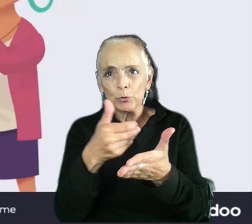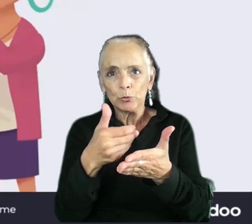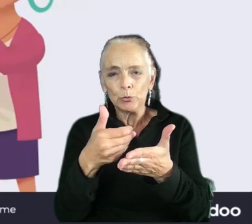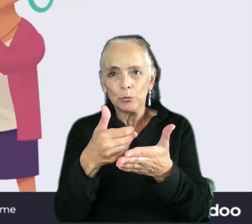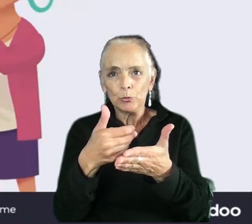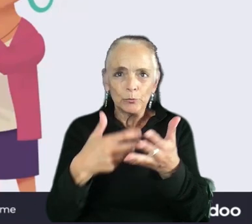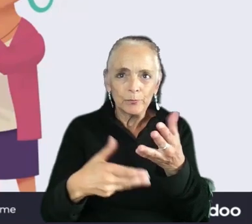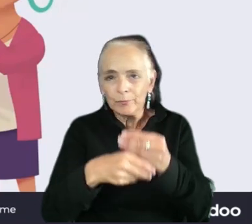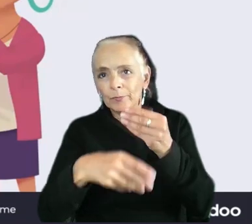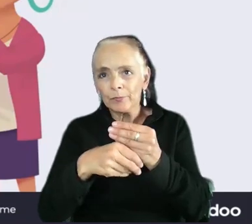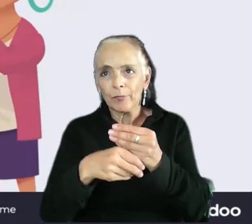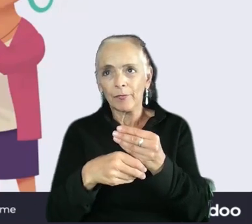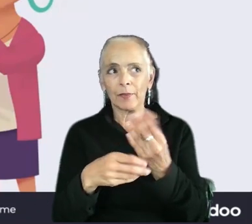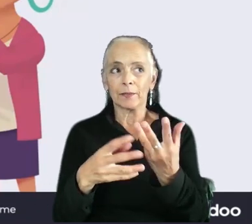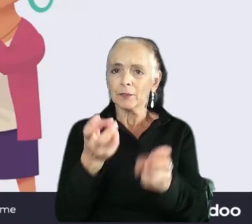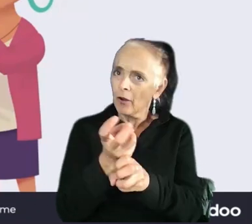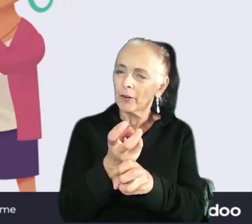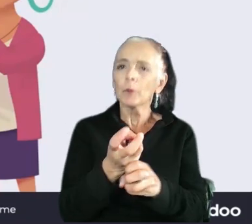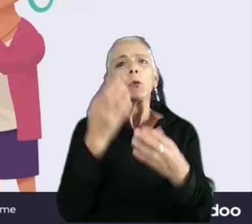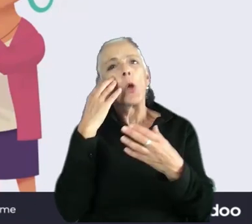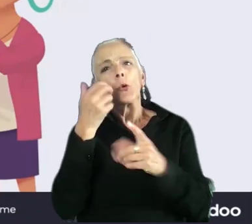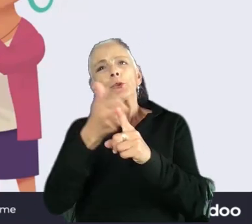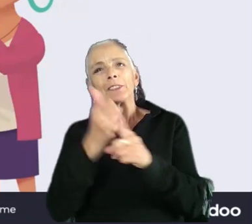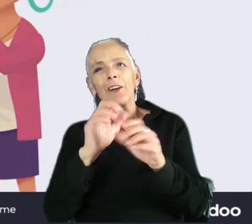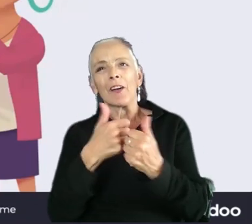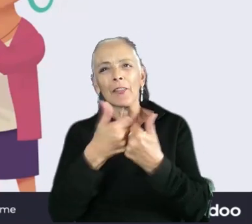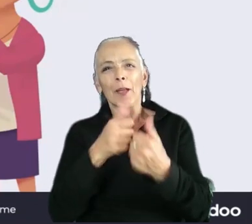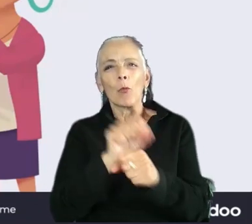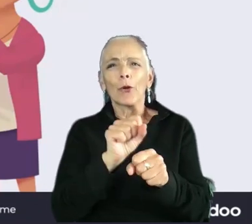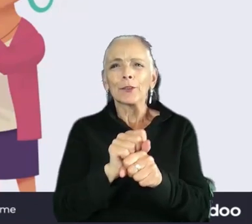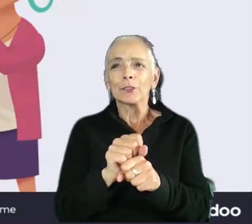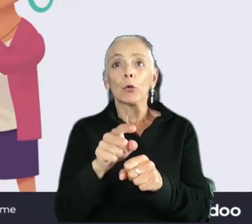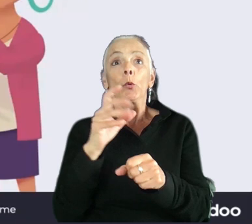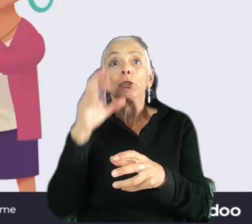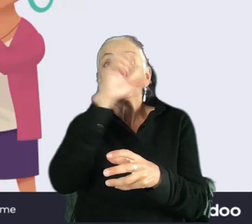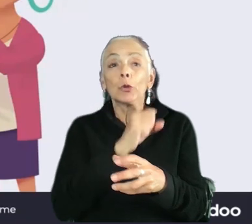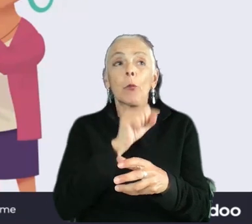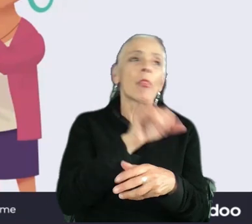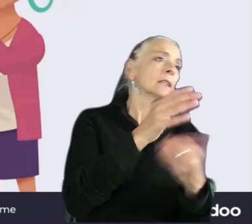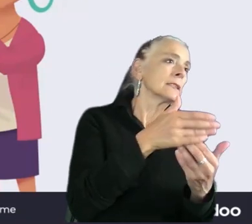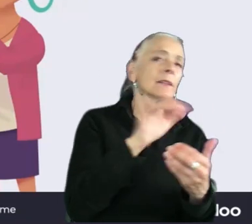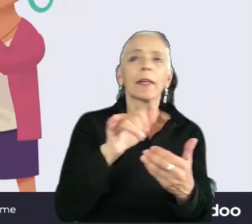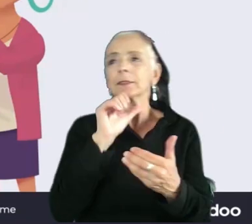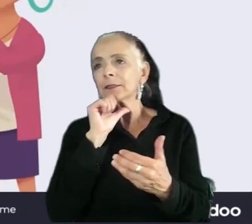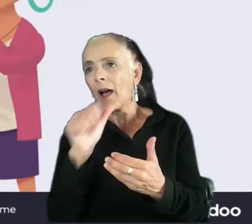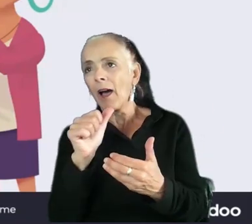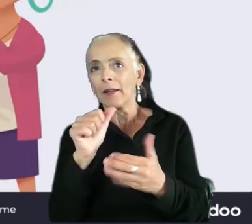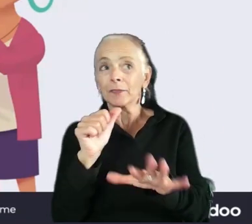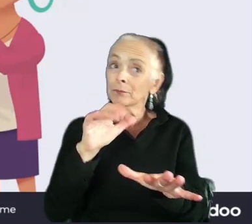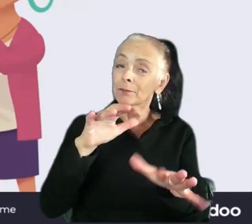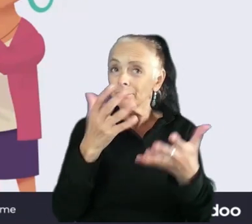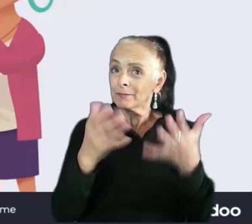when you know very well how the game works, you have your own assumptions on what will be easy or not to understand. So even though